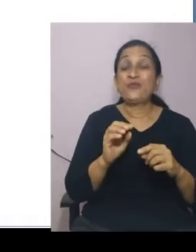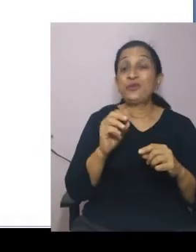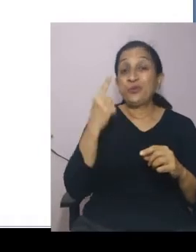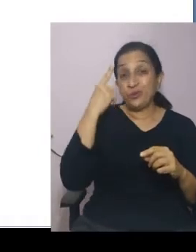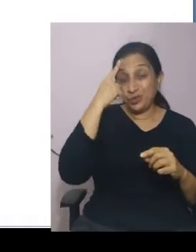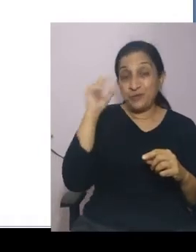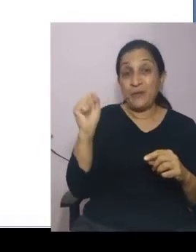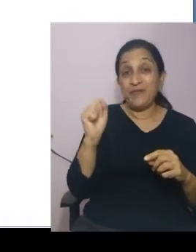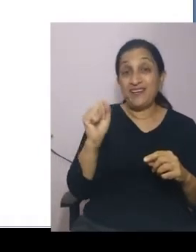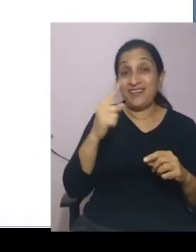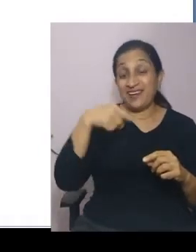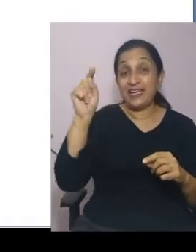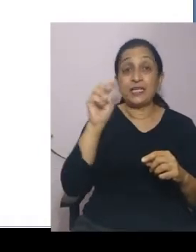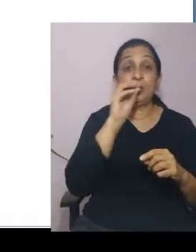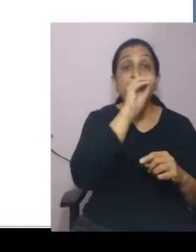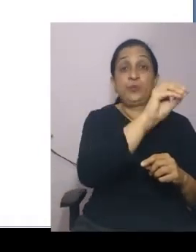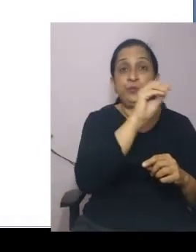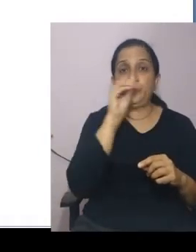first. Then next